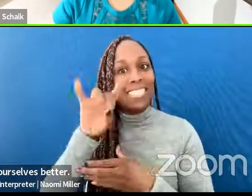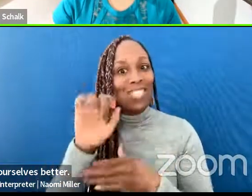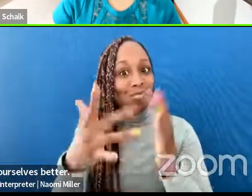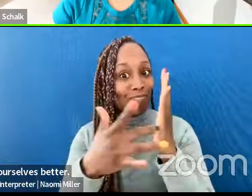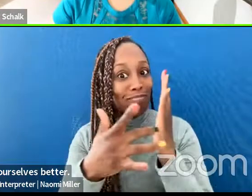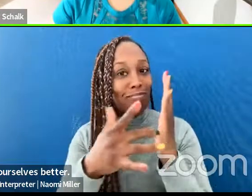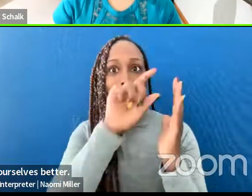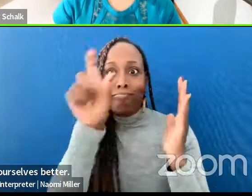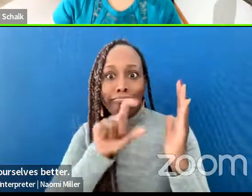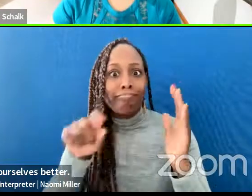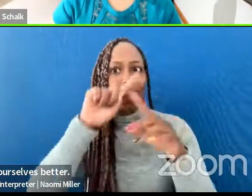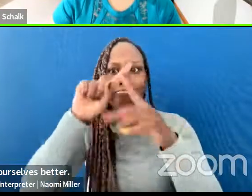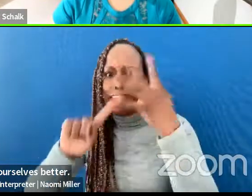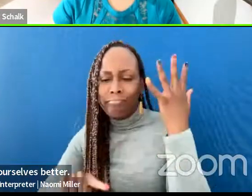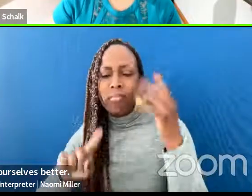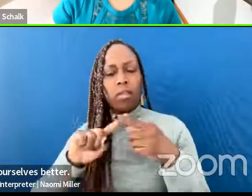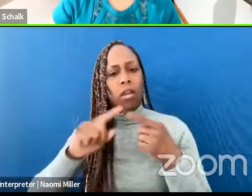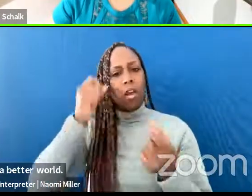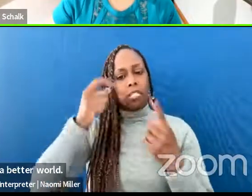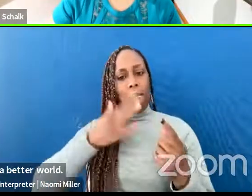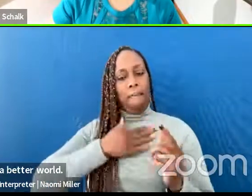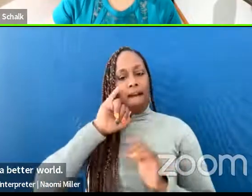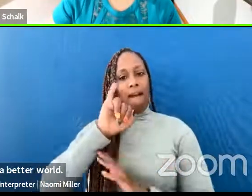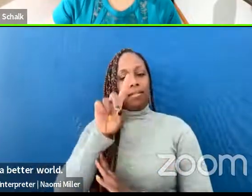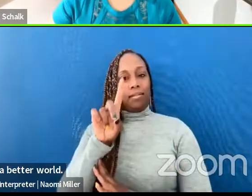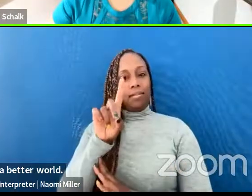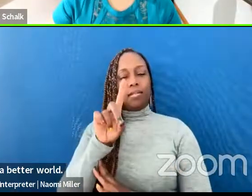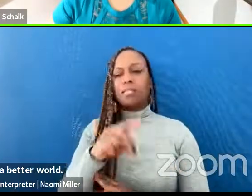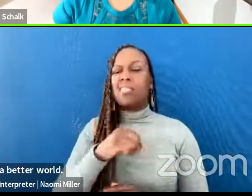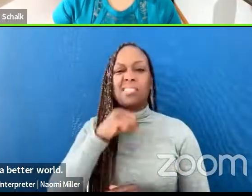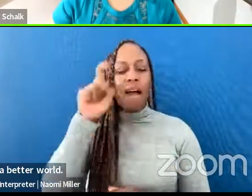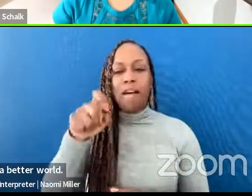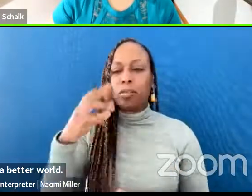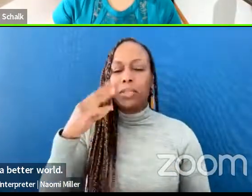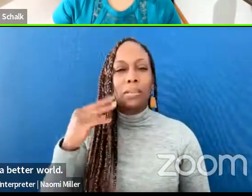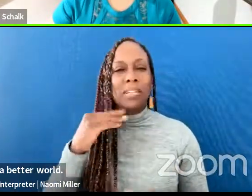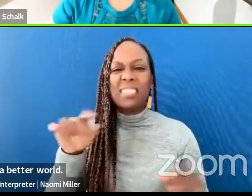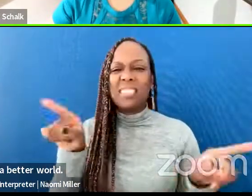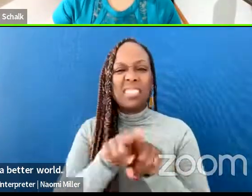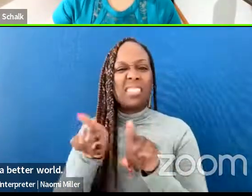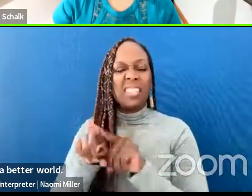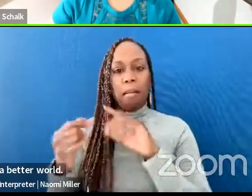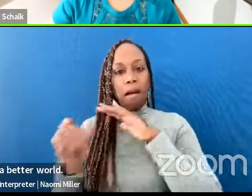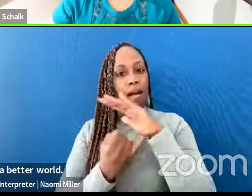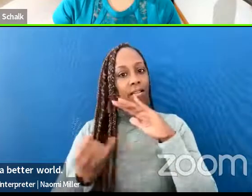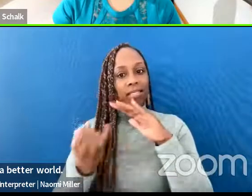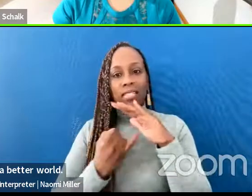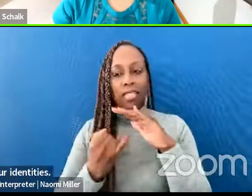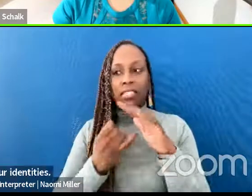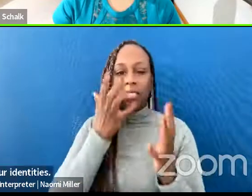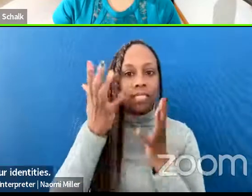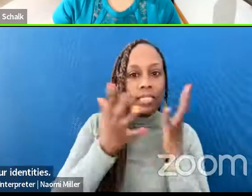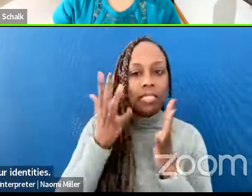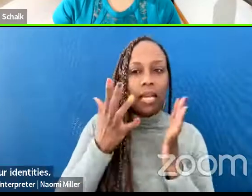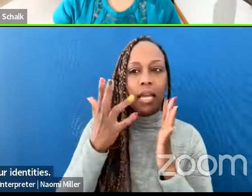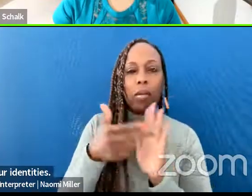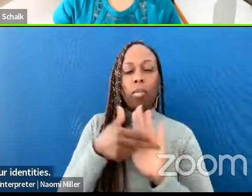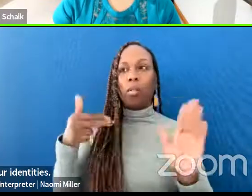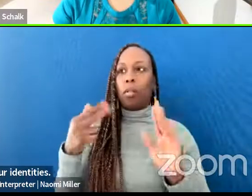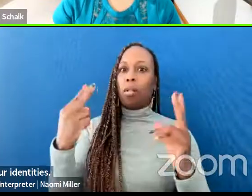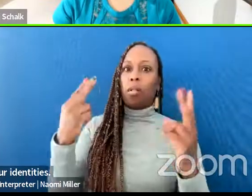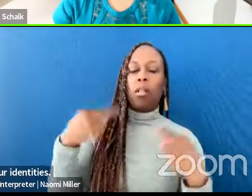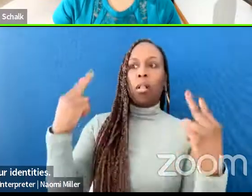can understand their identities, they don't have to experience the same kind of isolation, shame, stigma, or